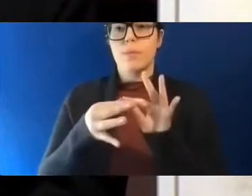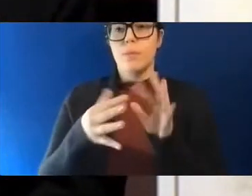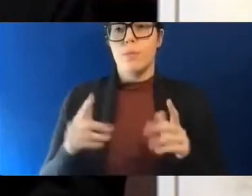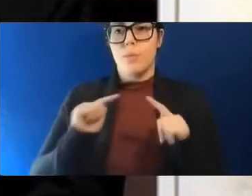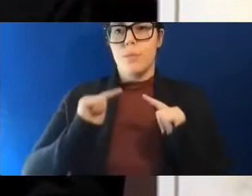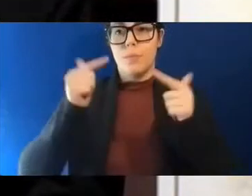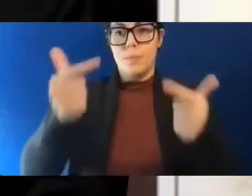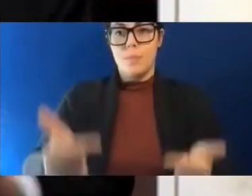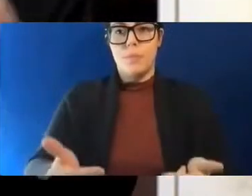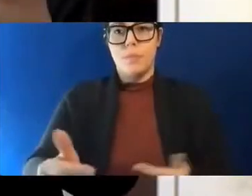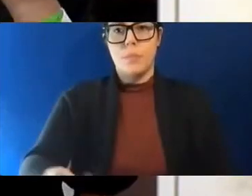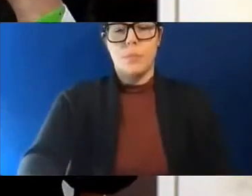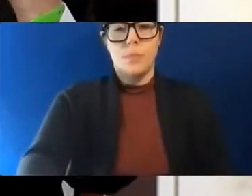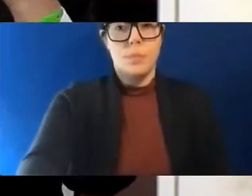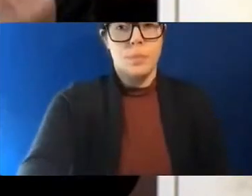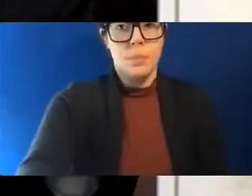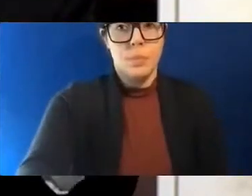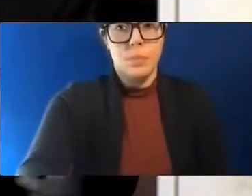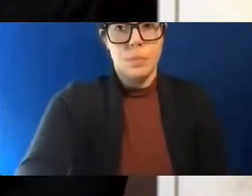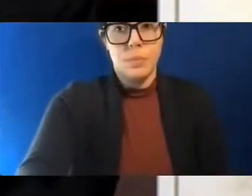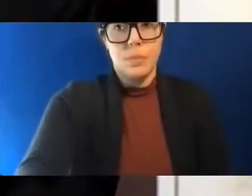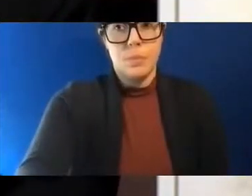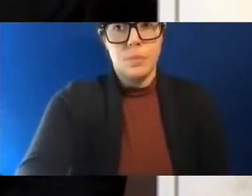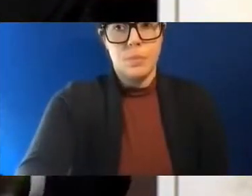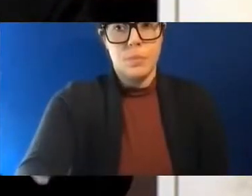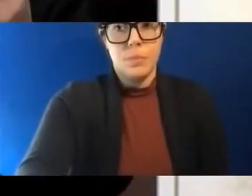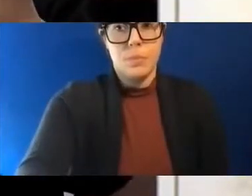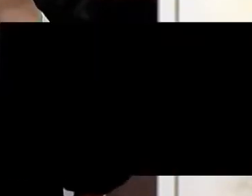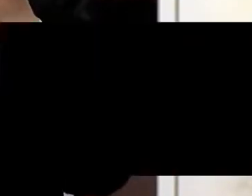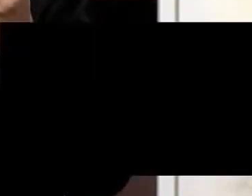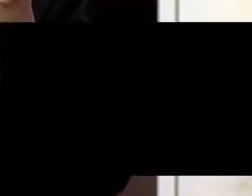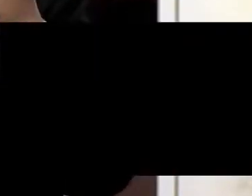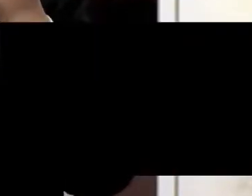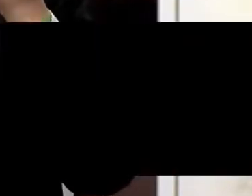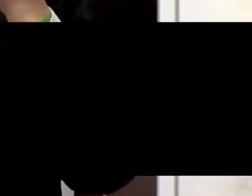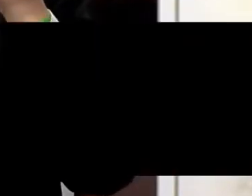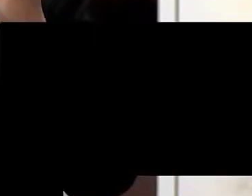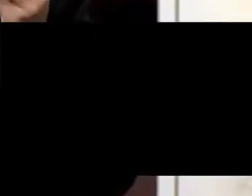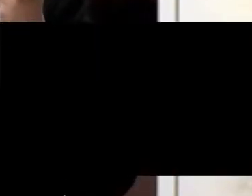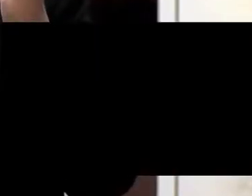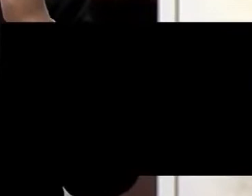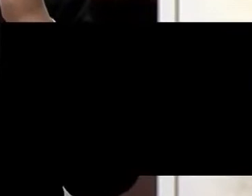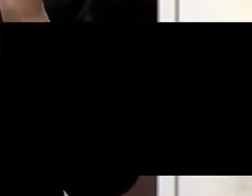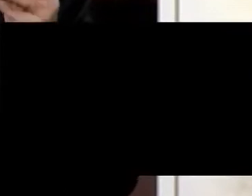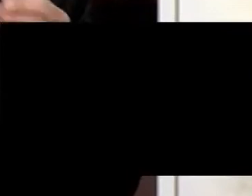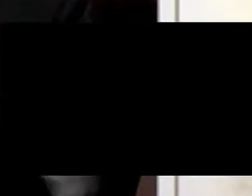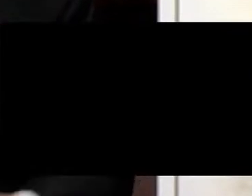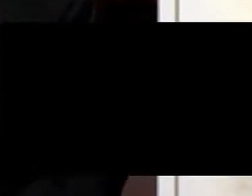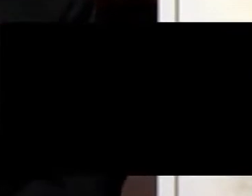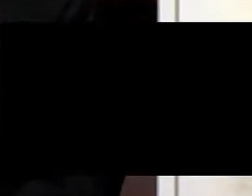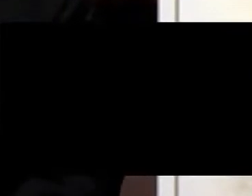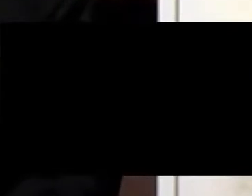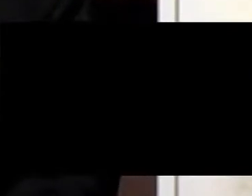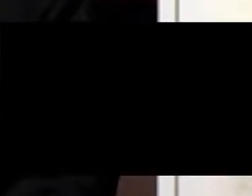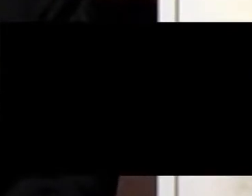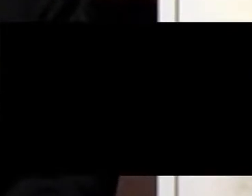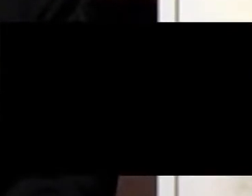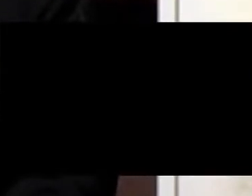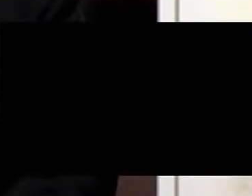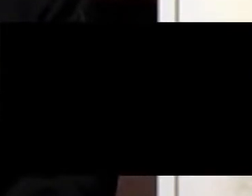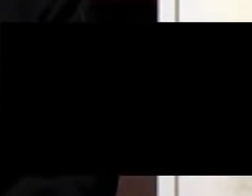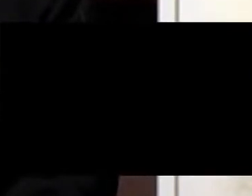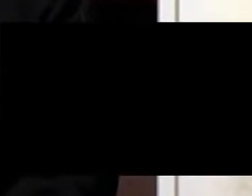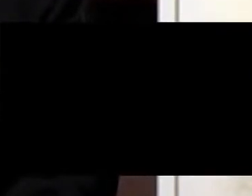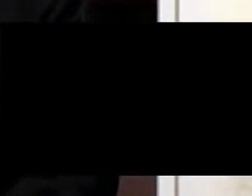situation. And how do you do that? Just becoming the place of opportunity, just becoming the place where you don't need to hide who you are,